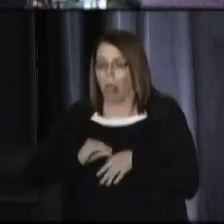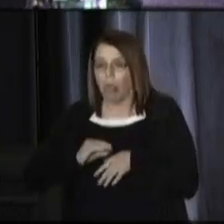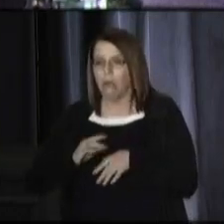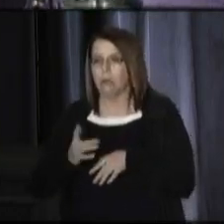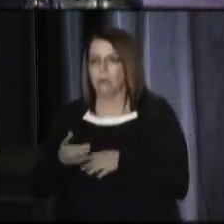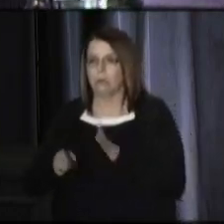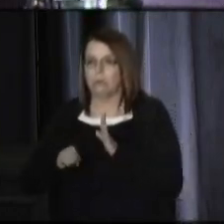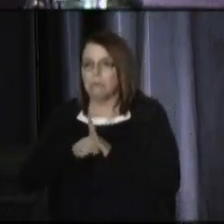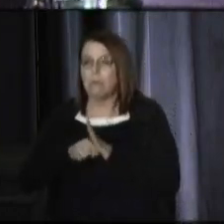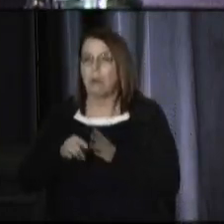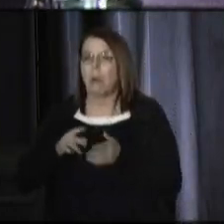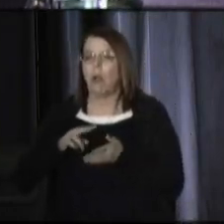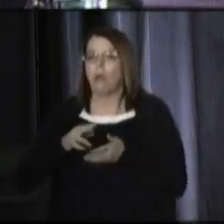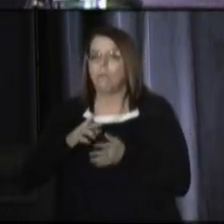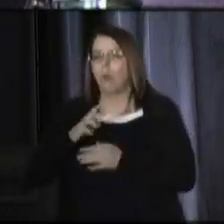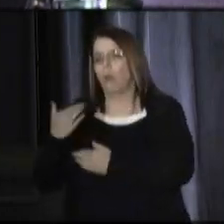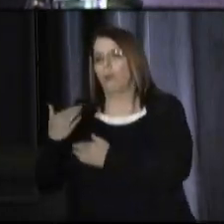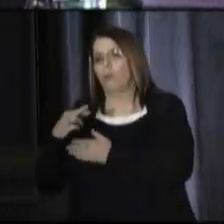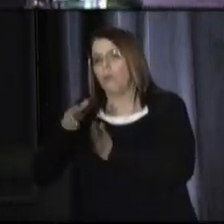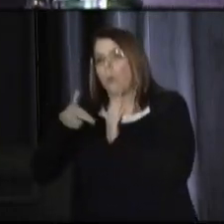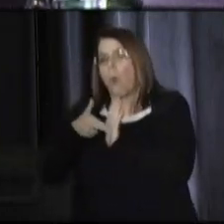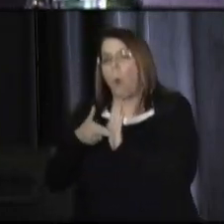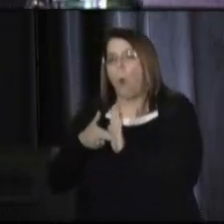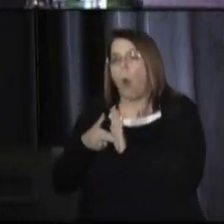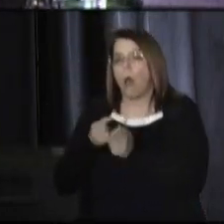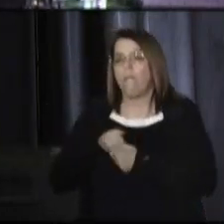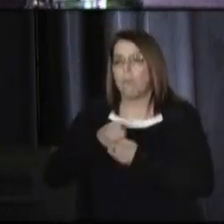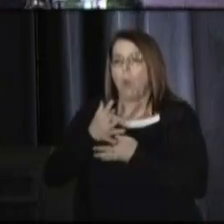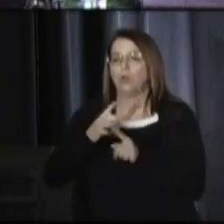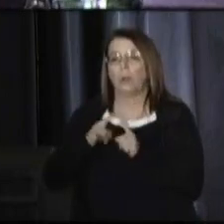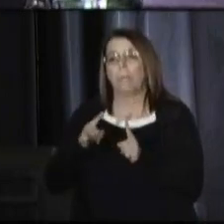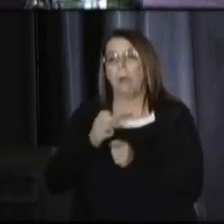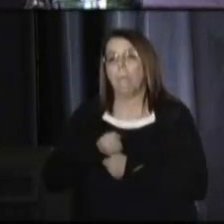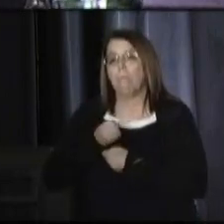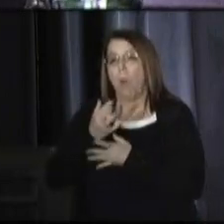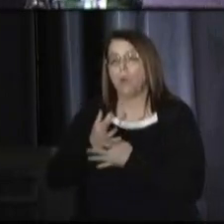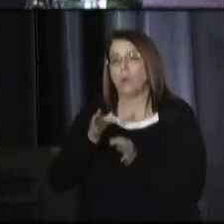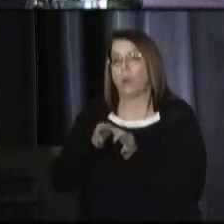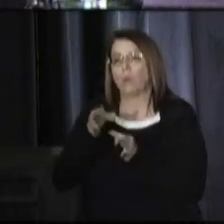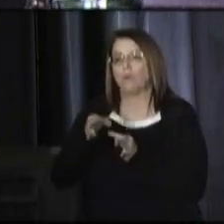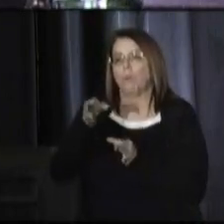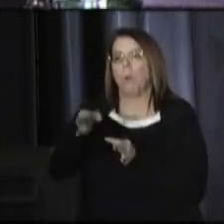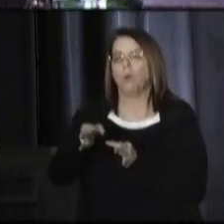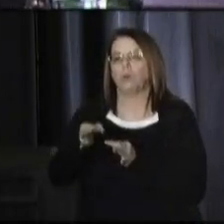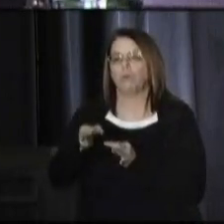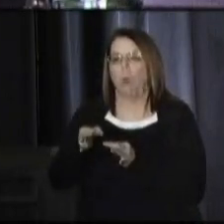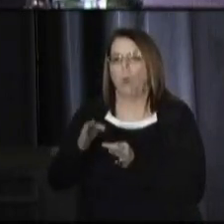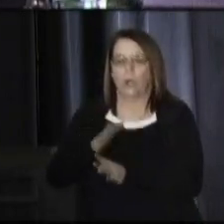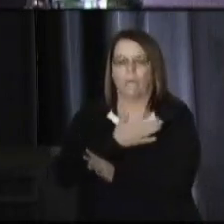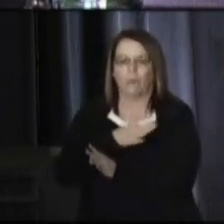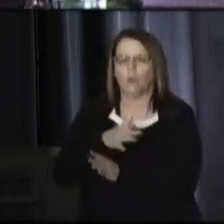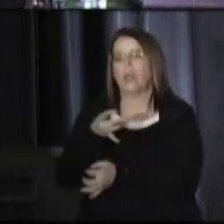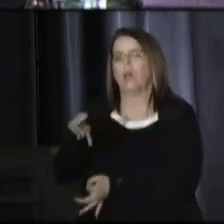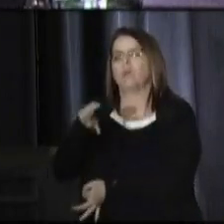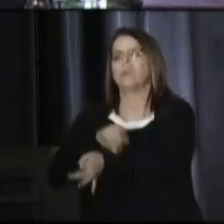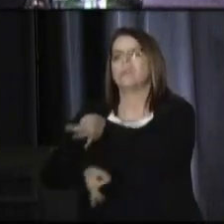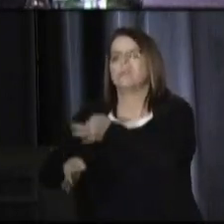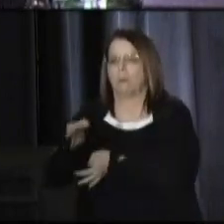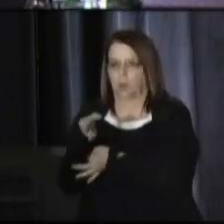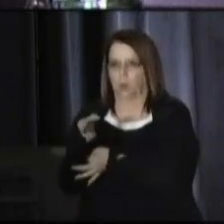All of these things come back through our writing. So I'm wondering, was there a certain moment, you